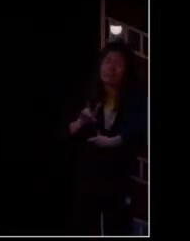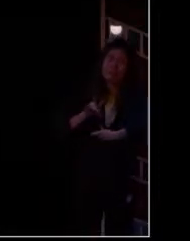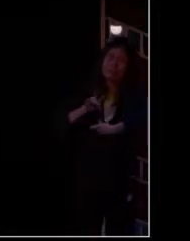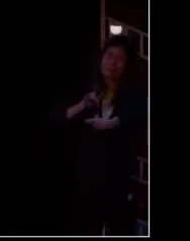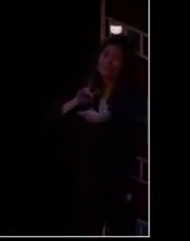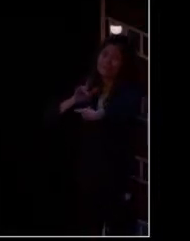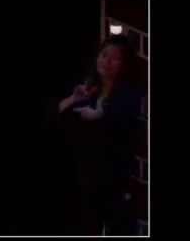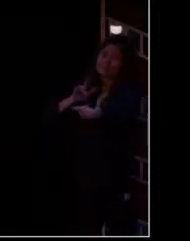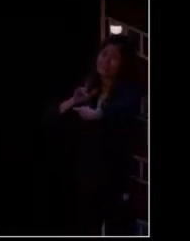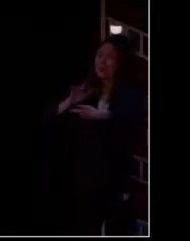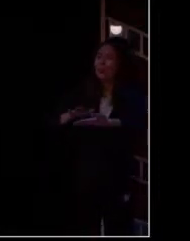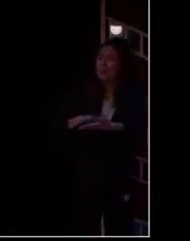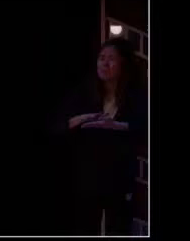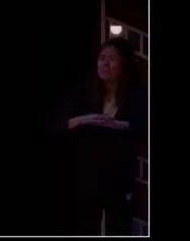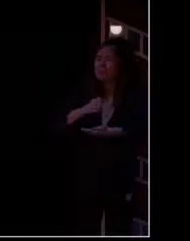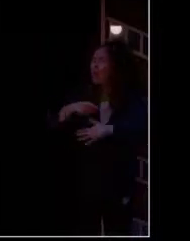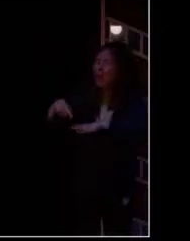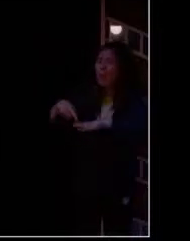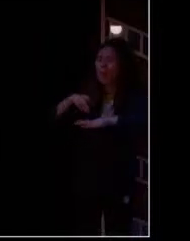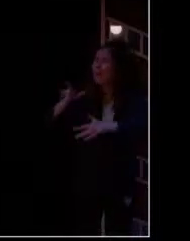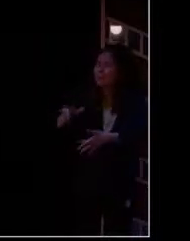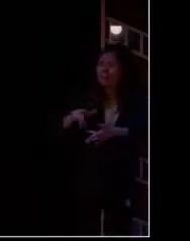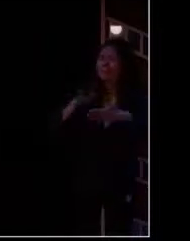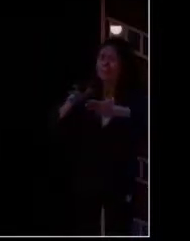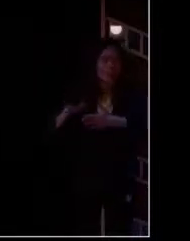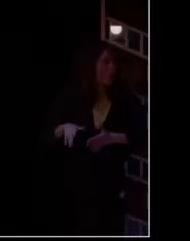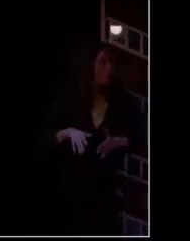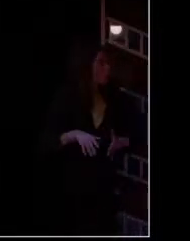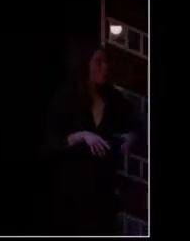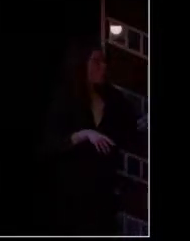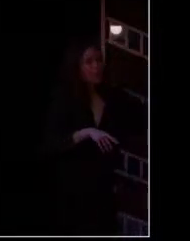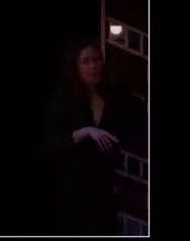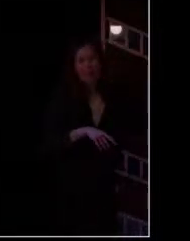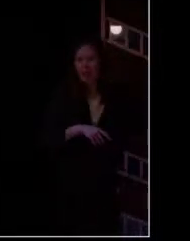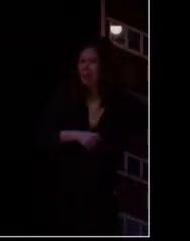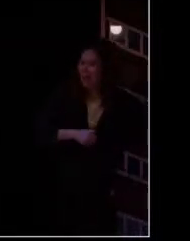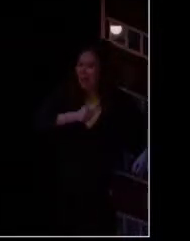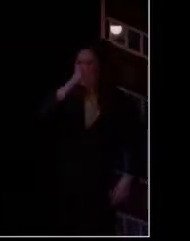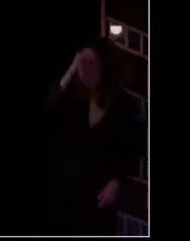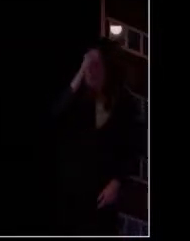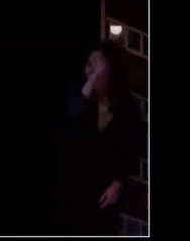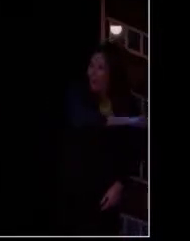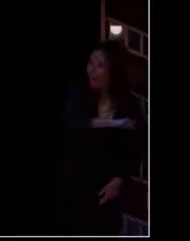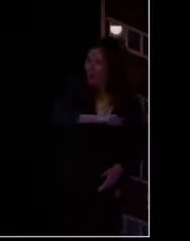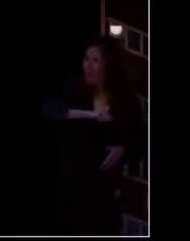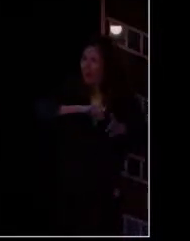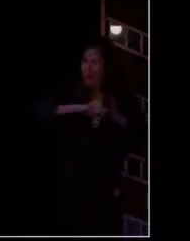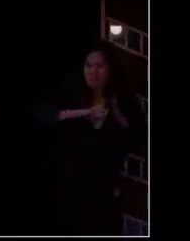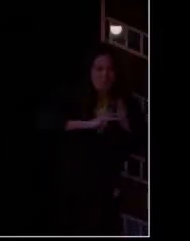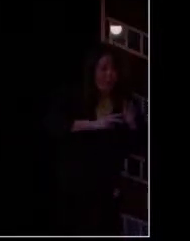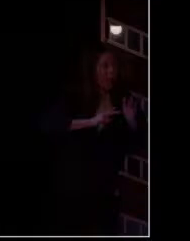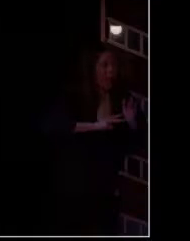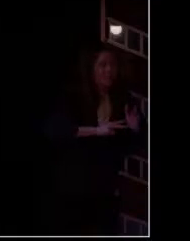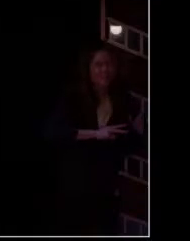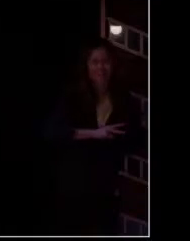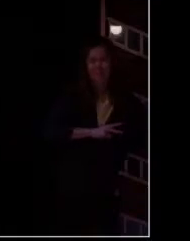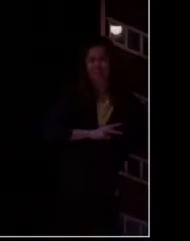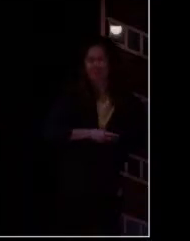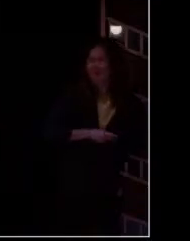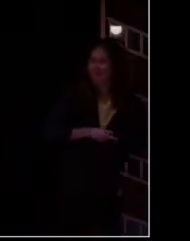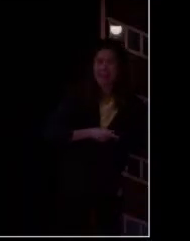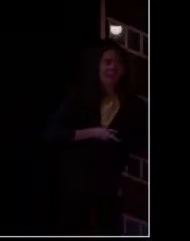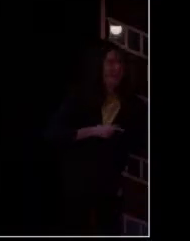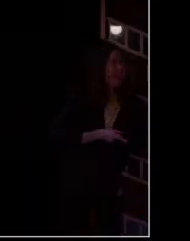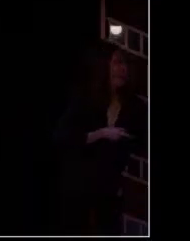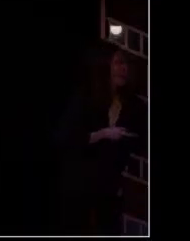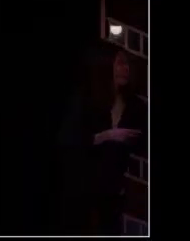Most worthy madam, your honour, your goodness are so clear. You in this great task will surely birth a happy offspring. There